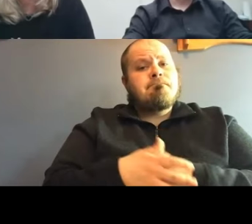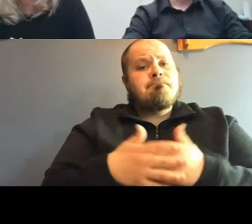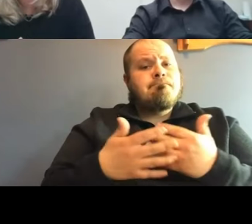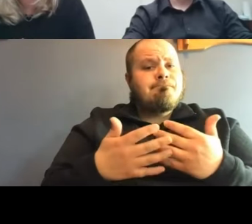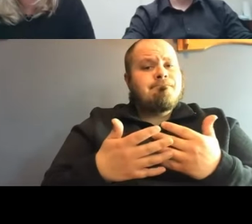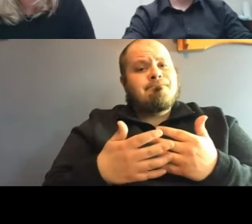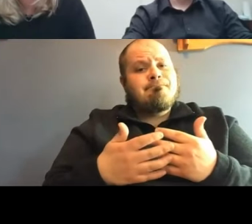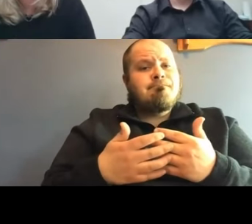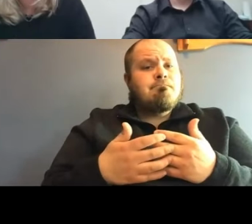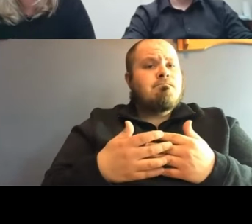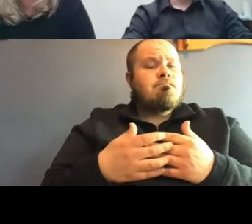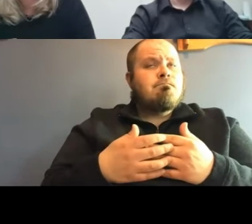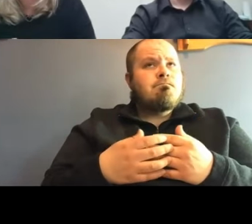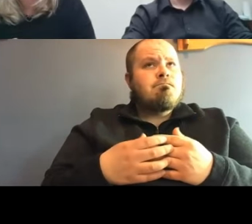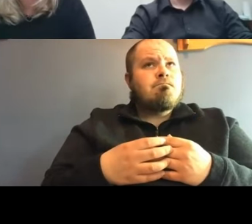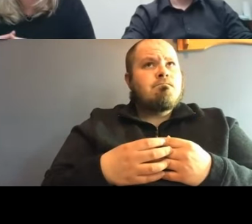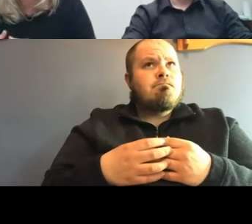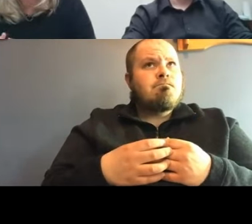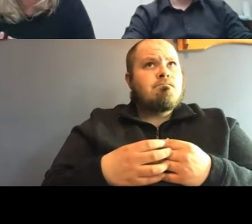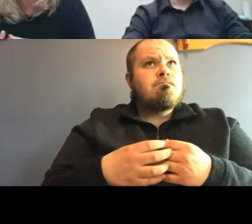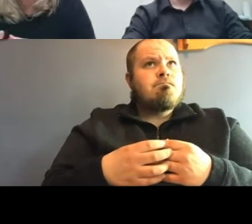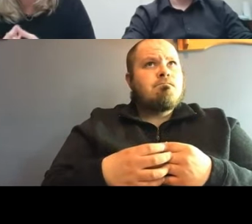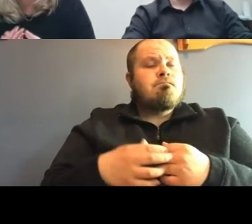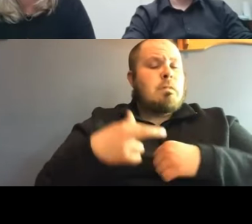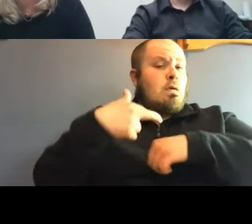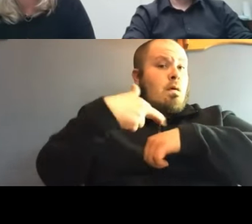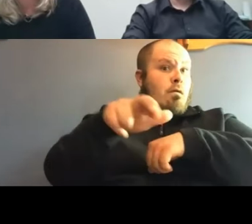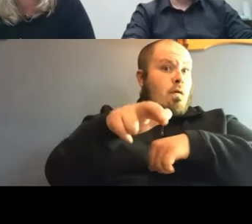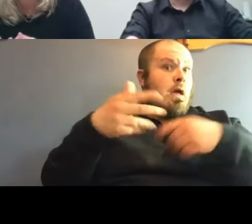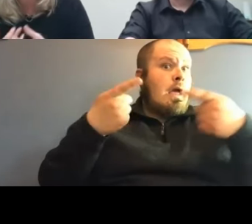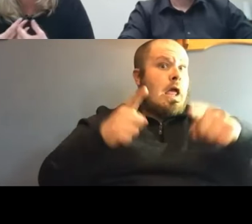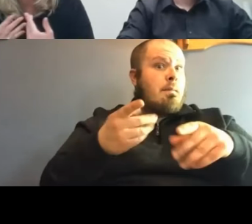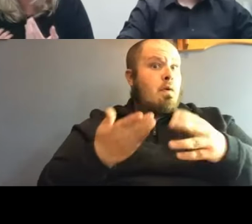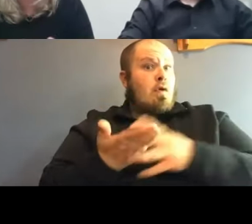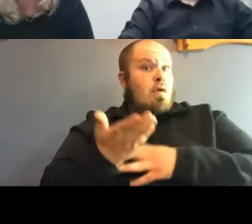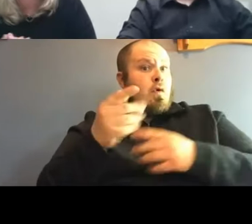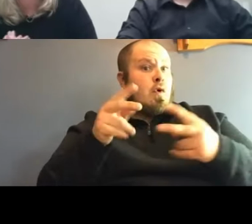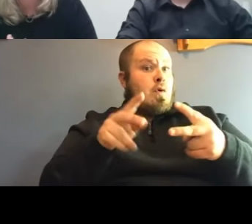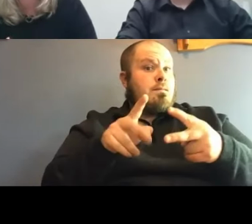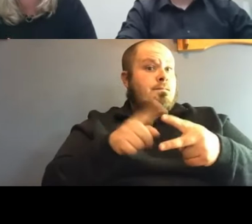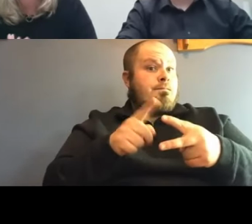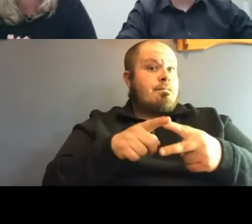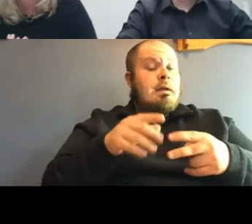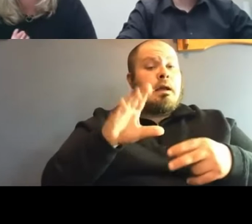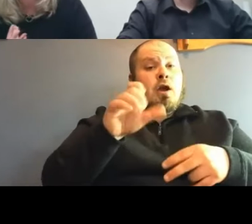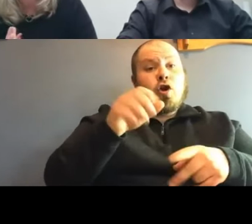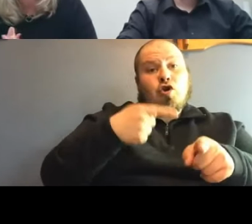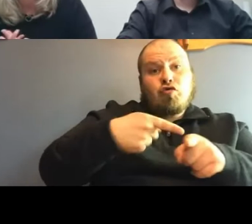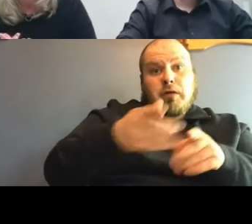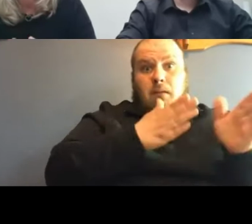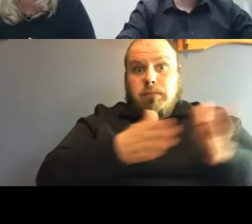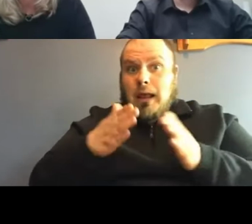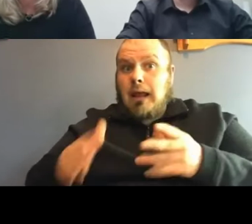the referral happens either through career planning or a case manager, or it can be a self-referral.